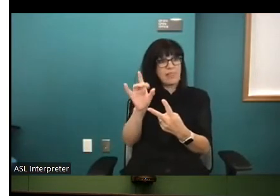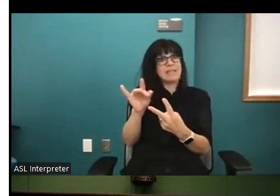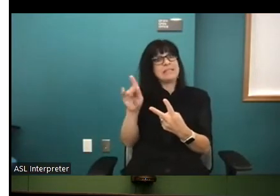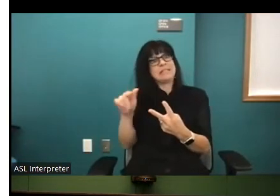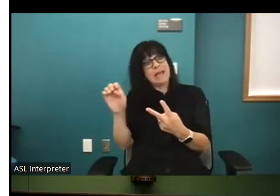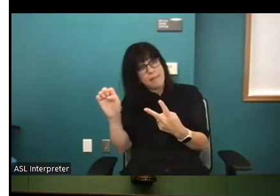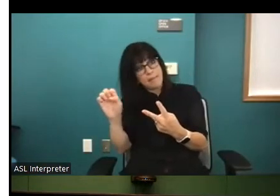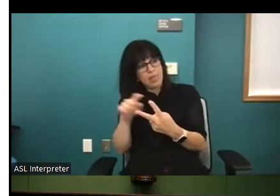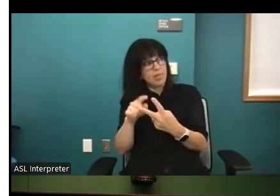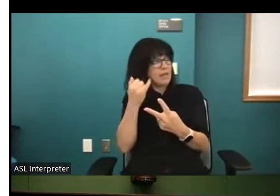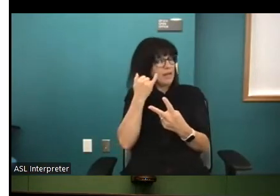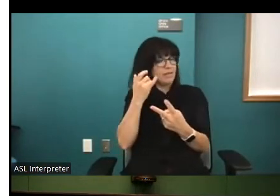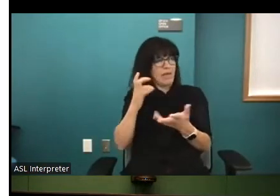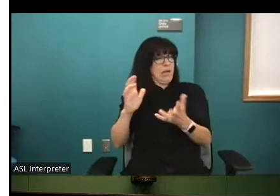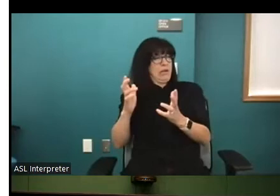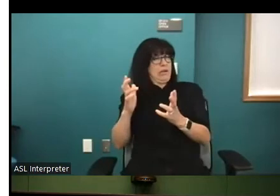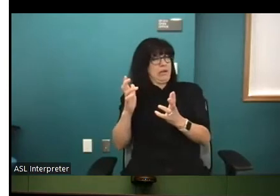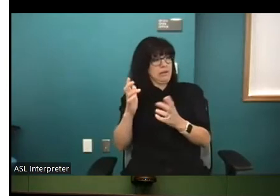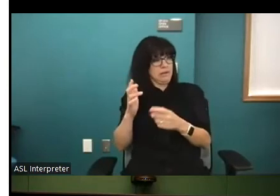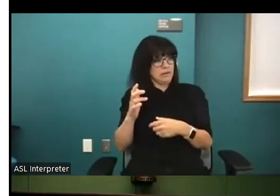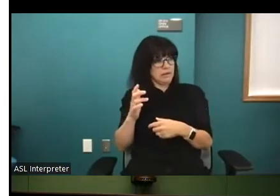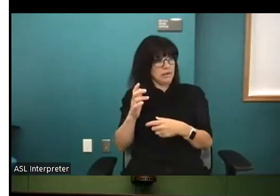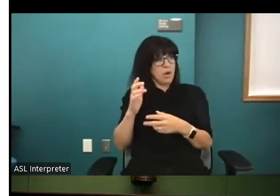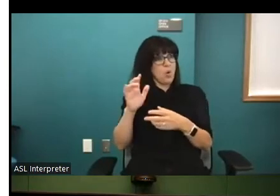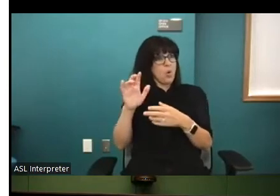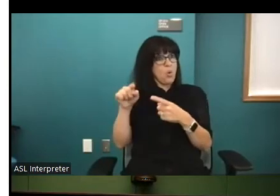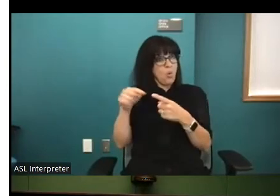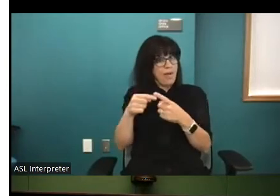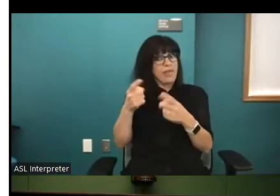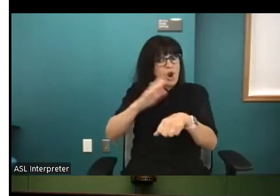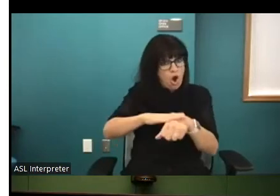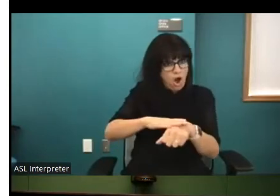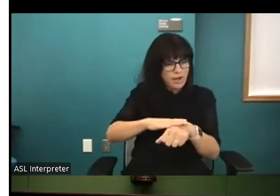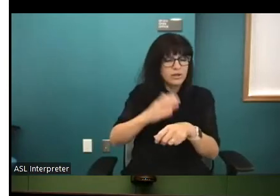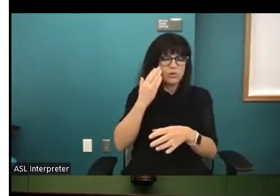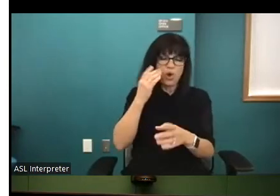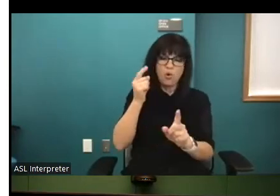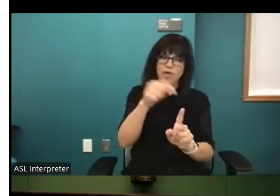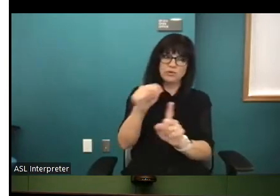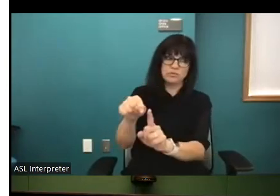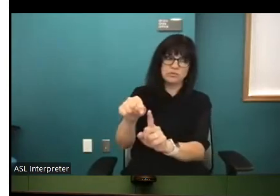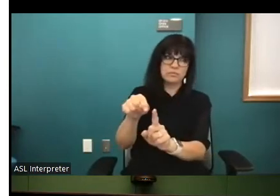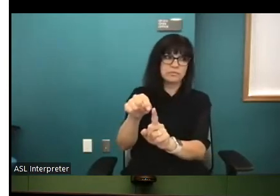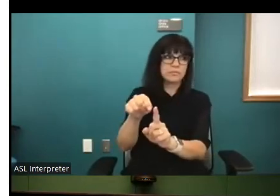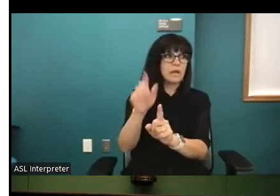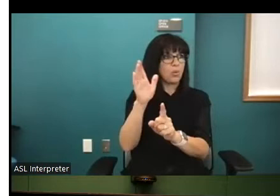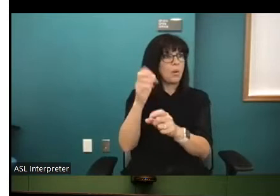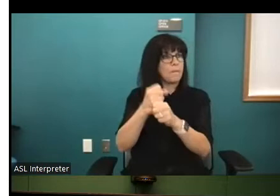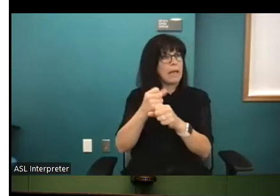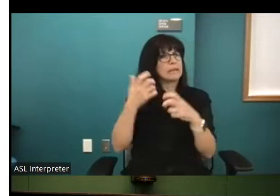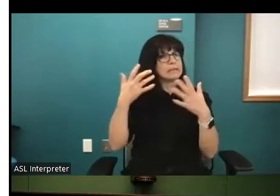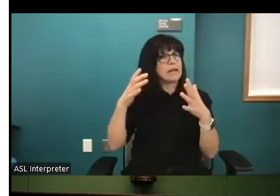And if they go, ugh, when they're enabled, you know you're on the right track, right? It'll make it sound